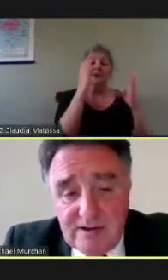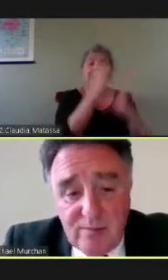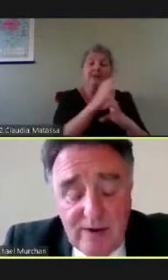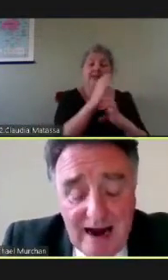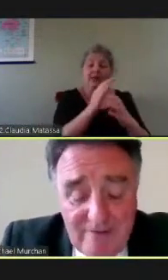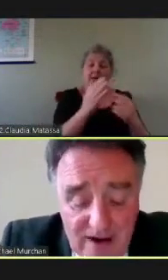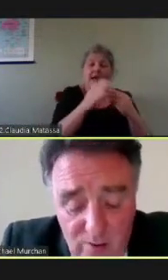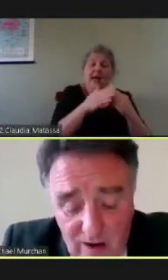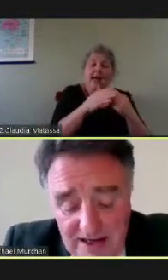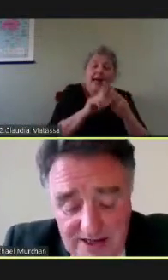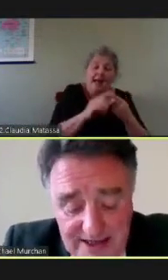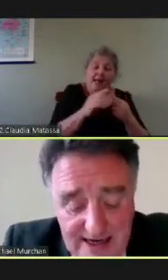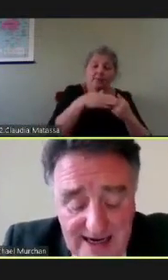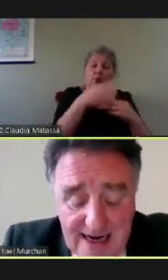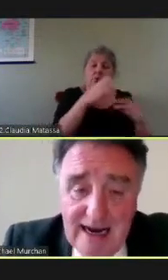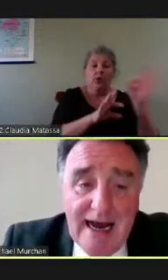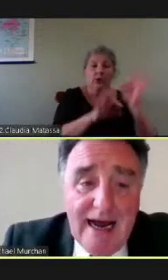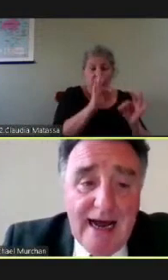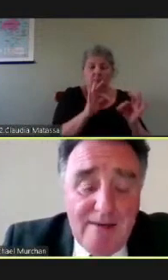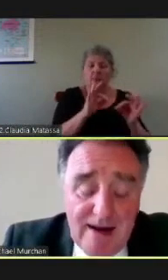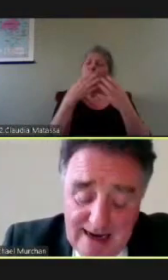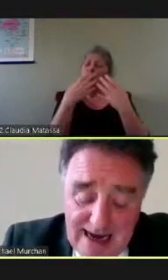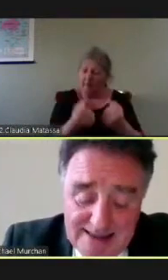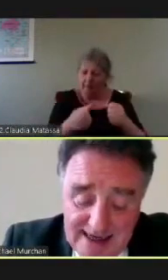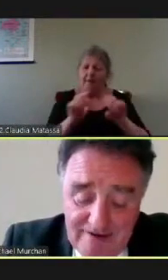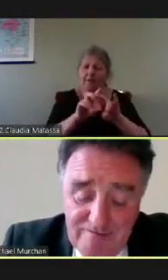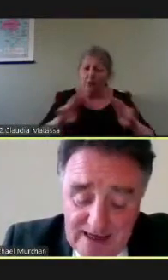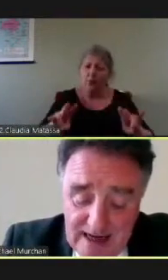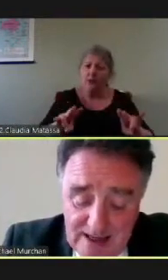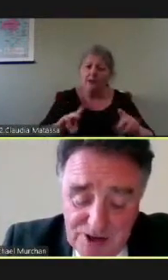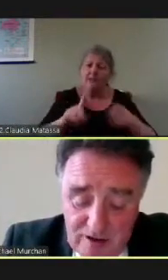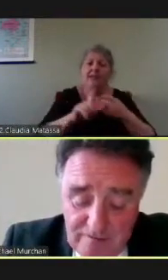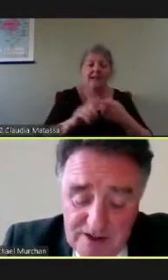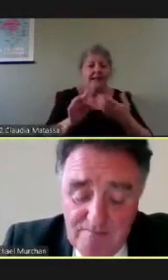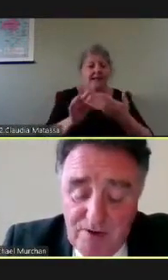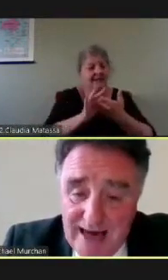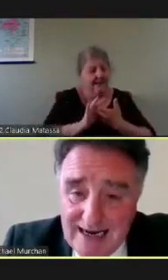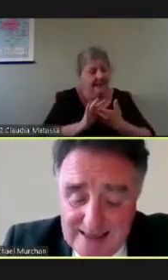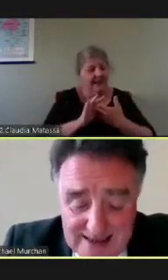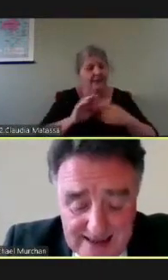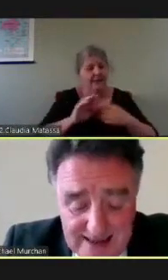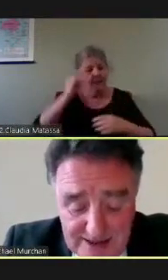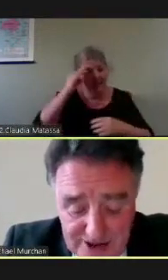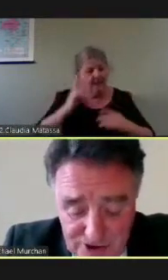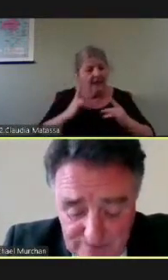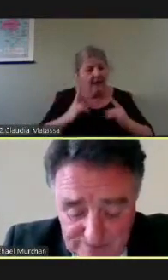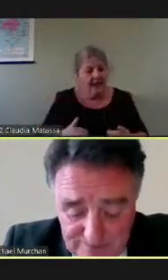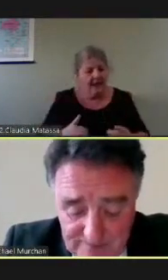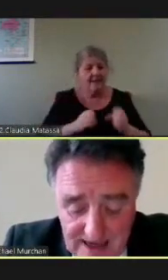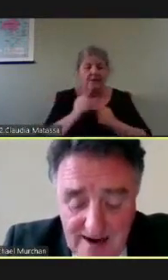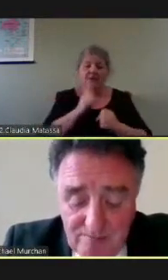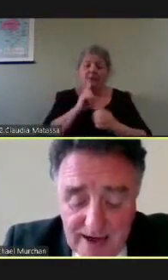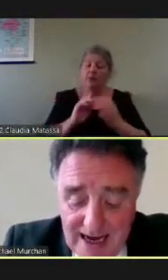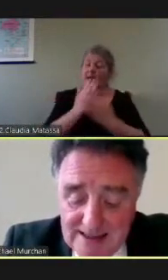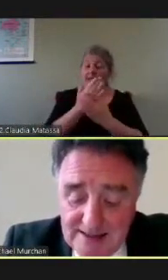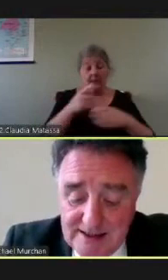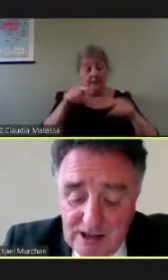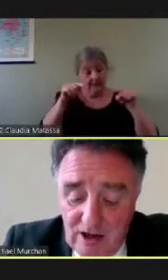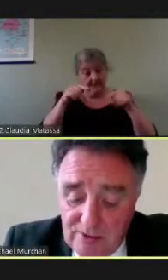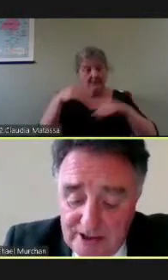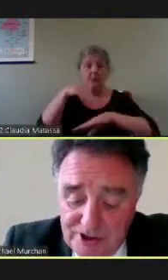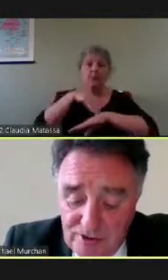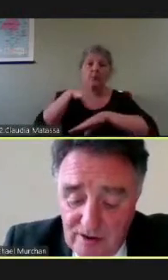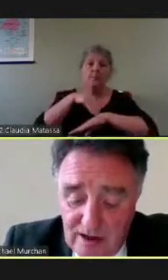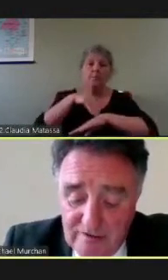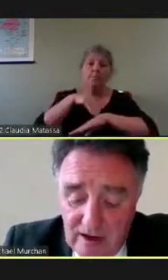no doubt that we have a quality and safe mental health service, but access is an issue. But access